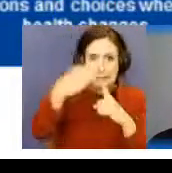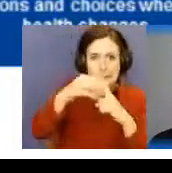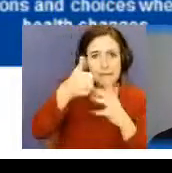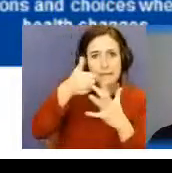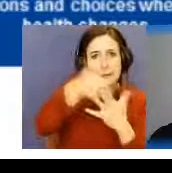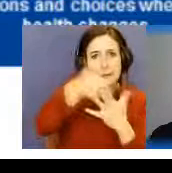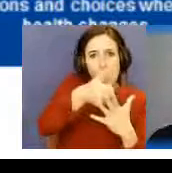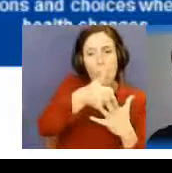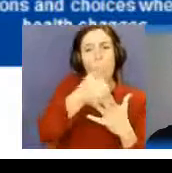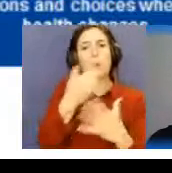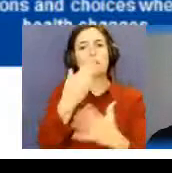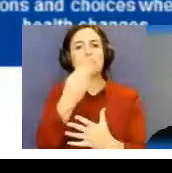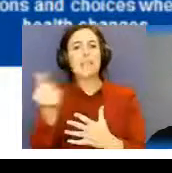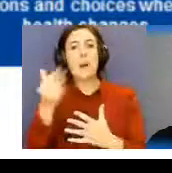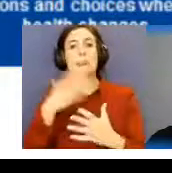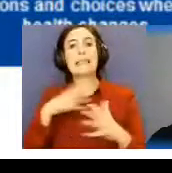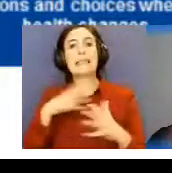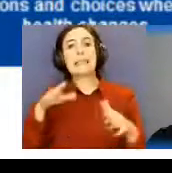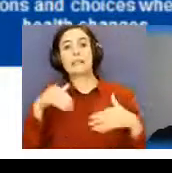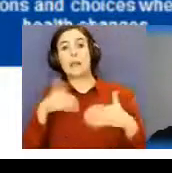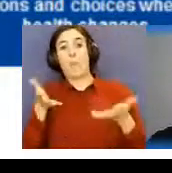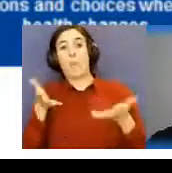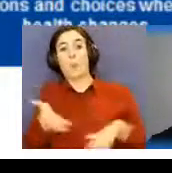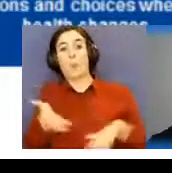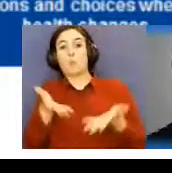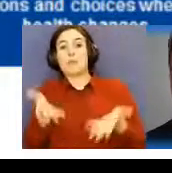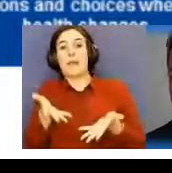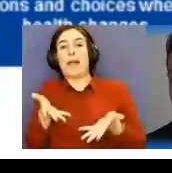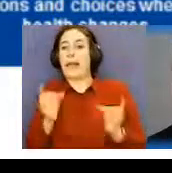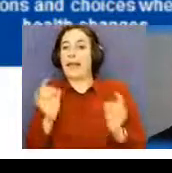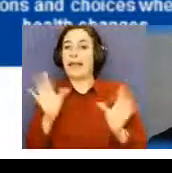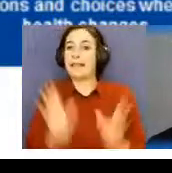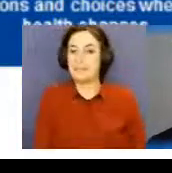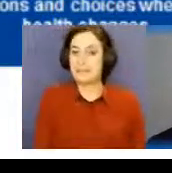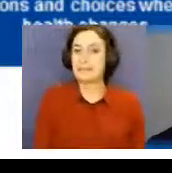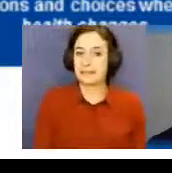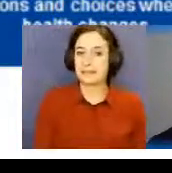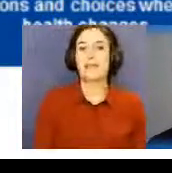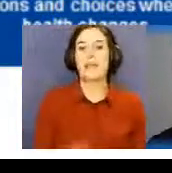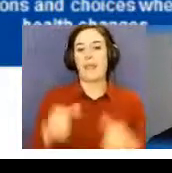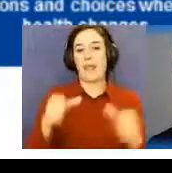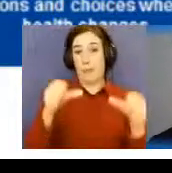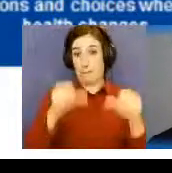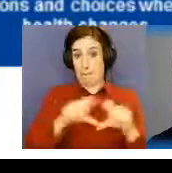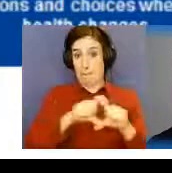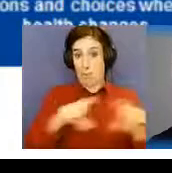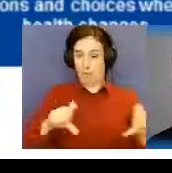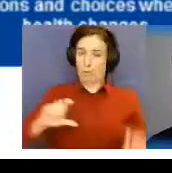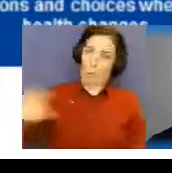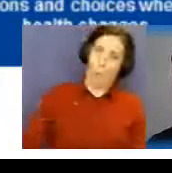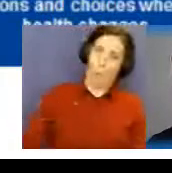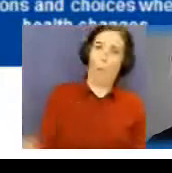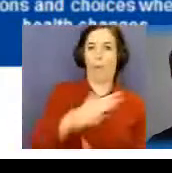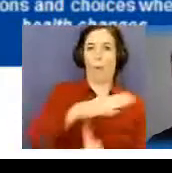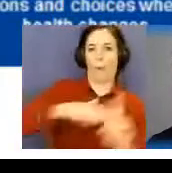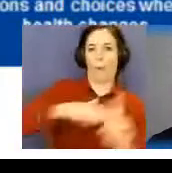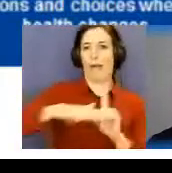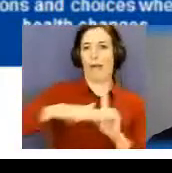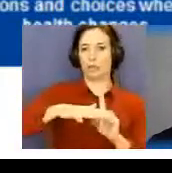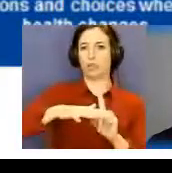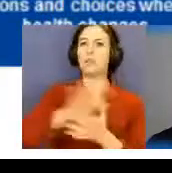require more levels of motivation to become active. And of course, along the bottom there, you've got your whole population. And we're talking about, this is where your sort of health